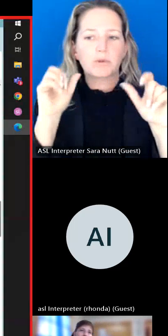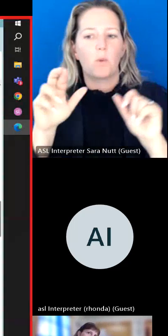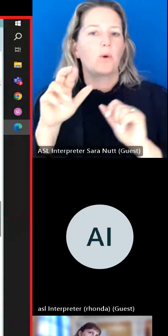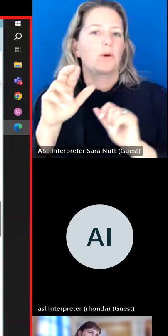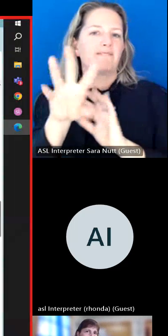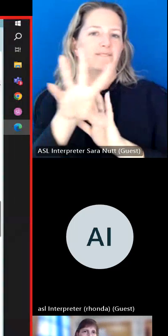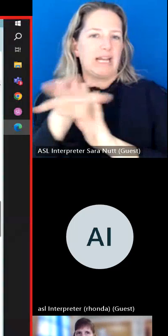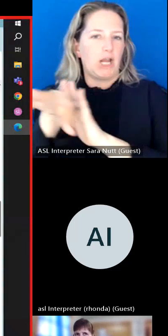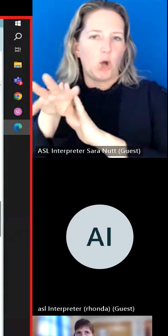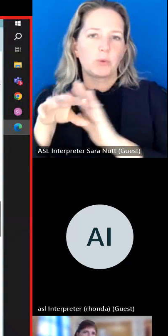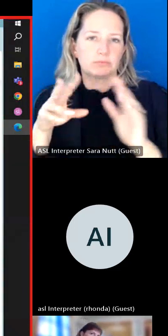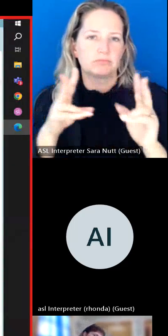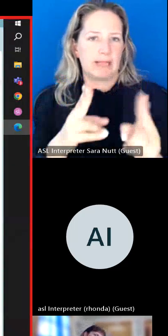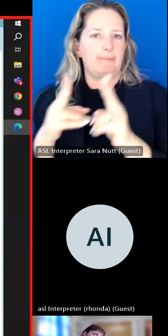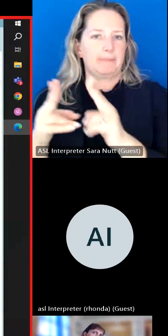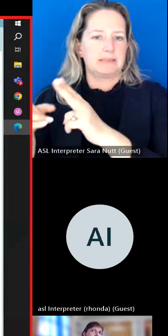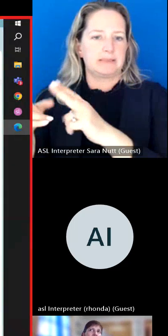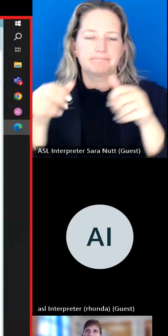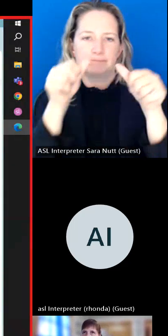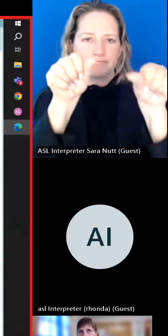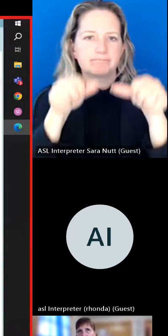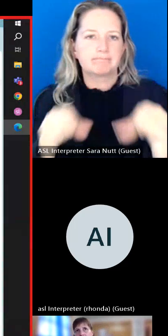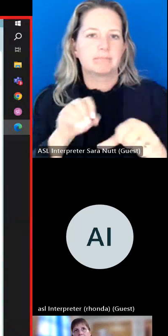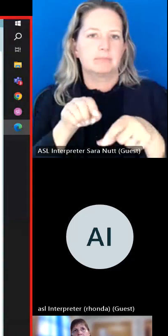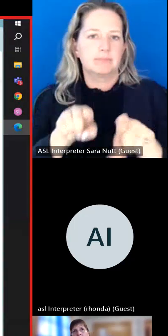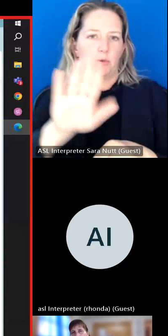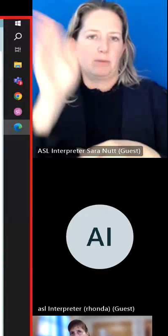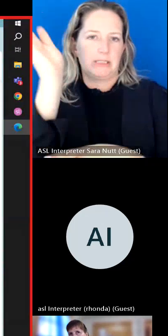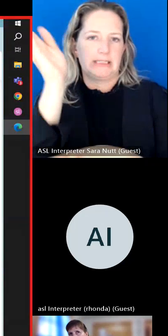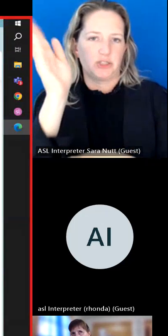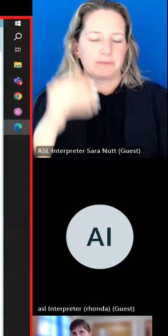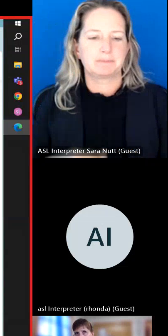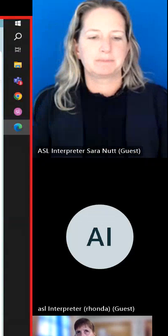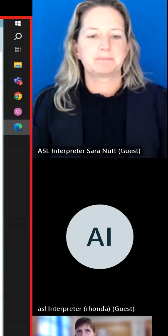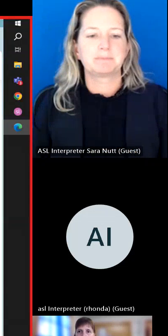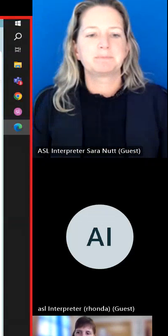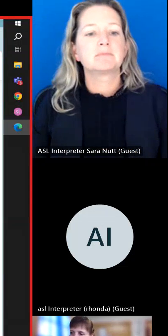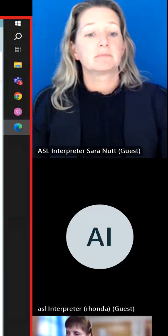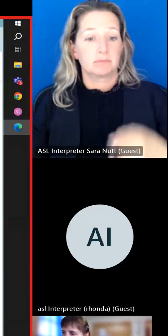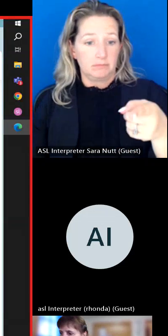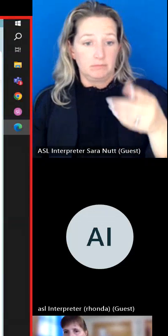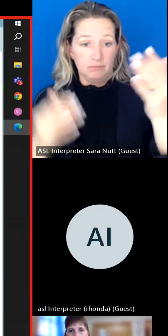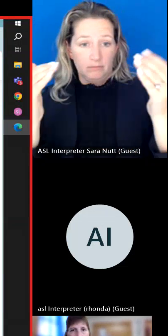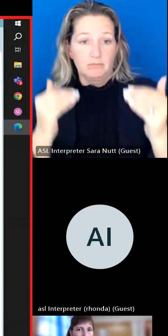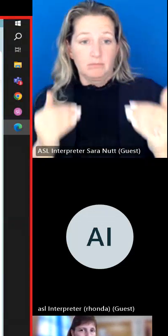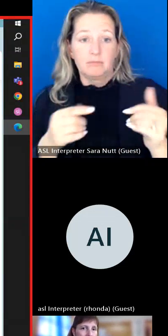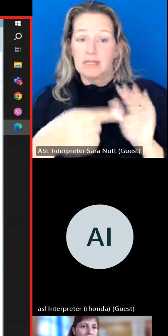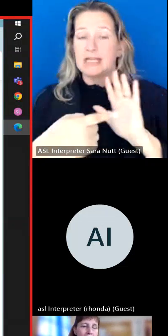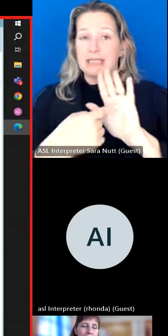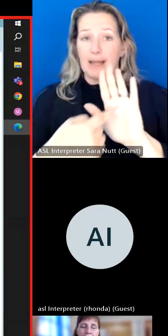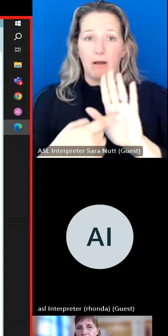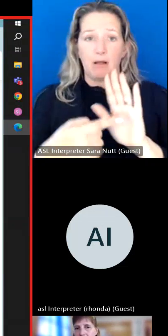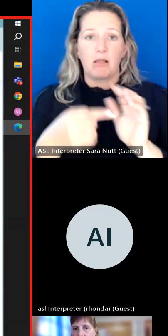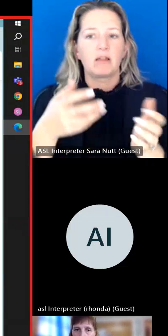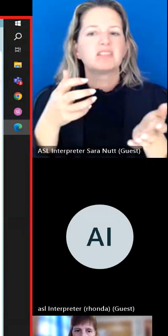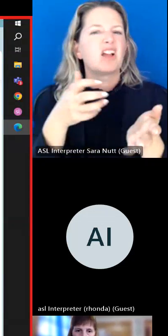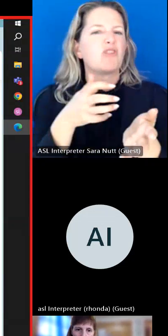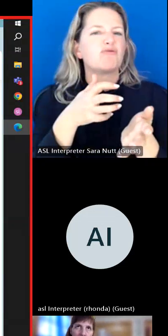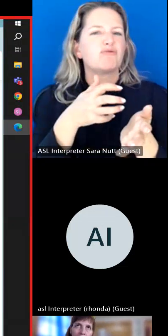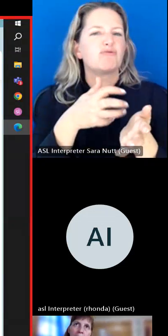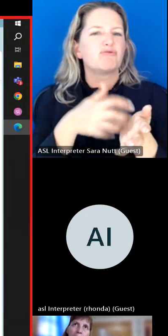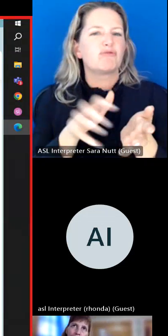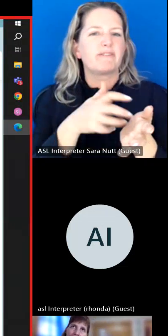So here's some examples. This is a rough sketch of a presentation for, I mentor